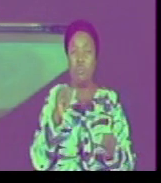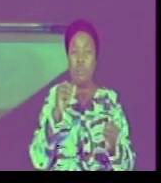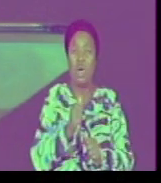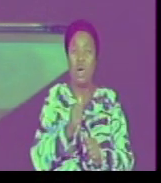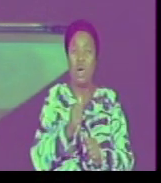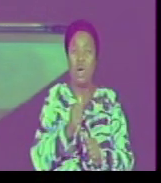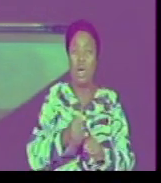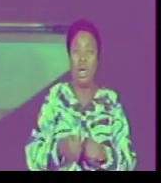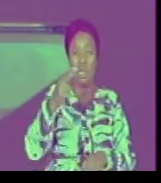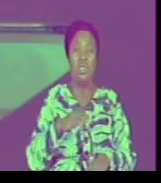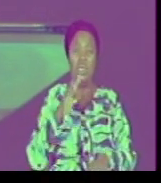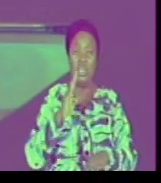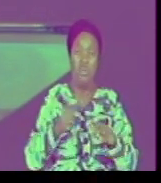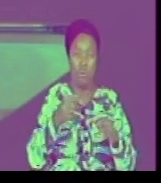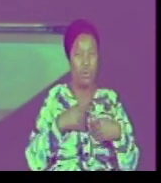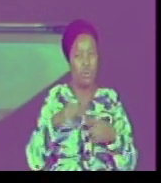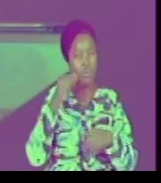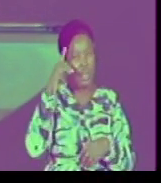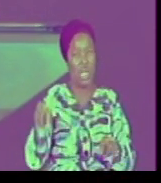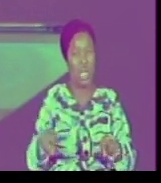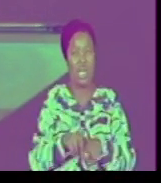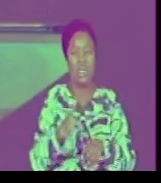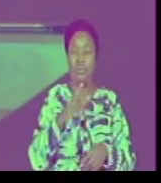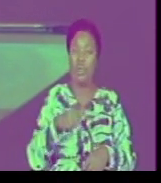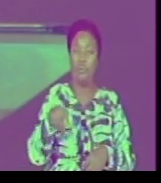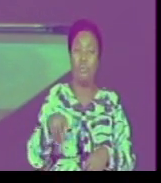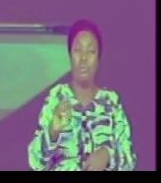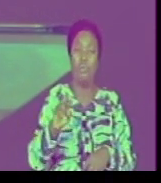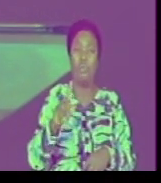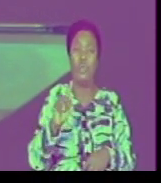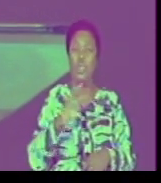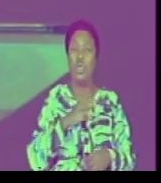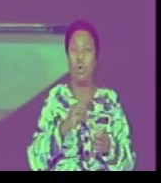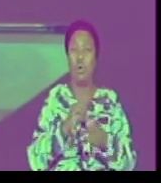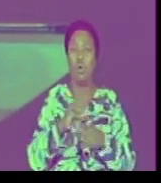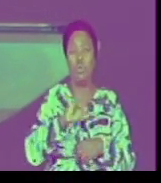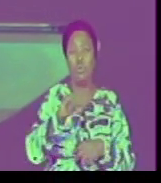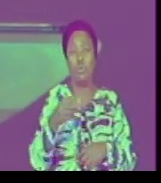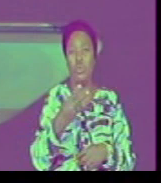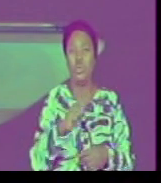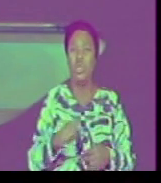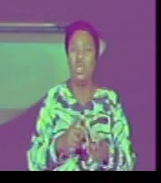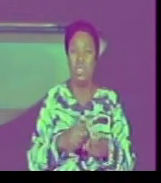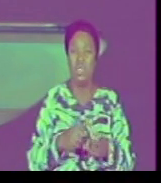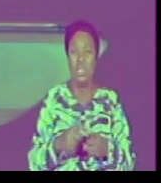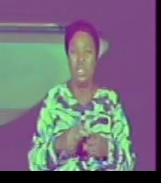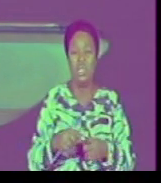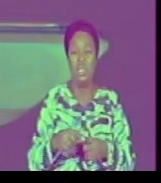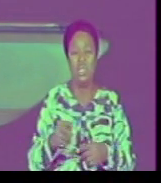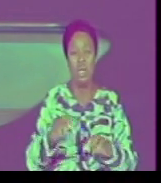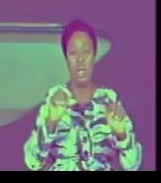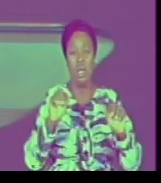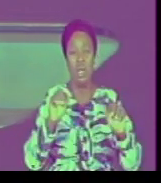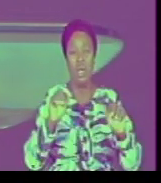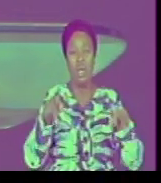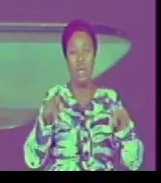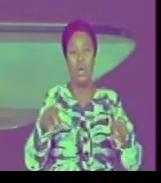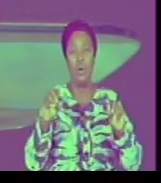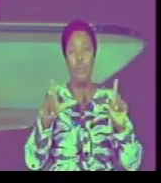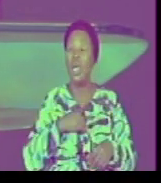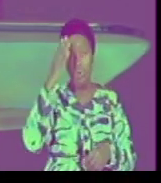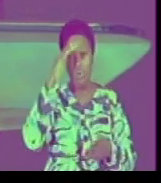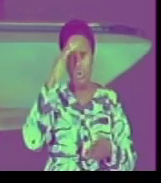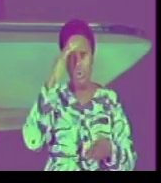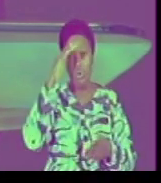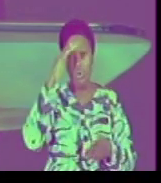John. Apollos, I know you're eloquent. Apollos, I know you're fervent and forceful. Let not